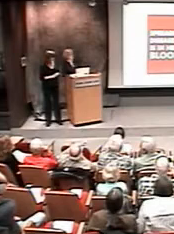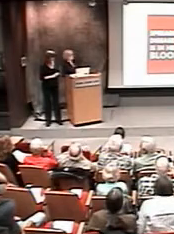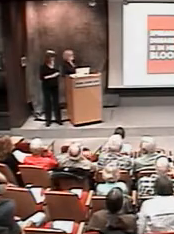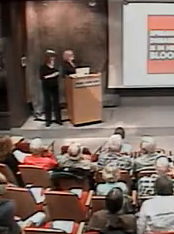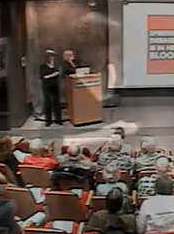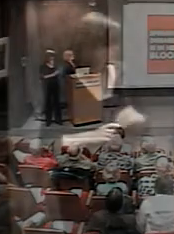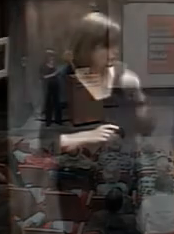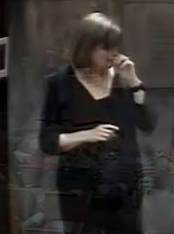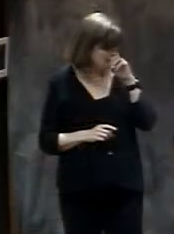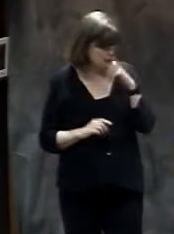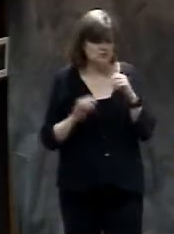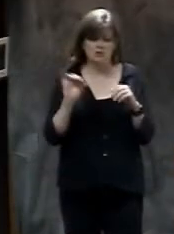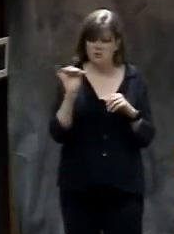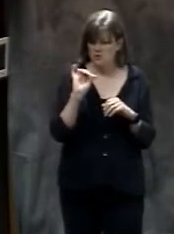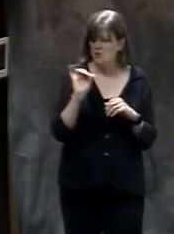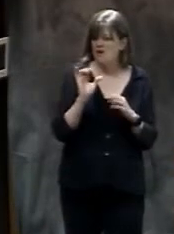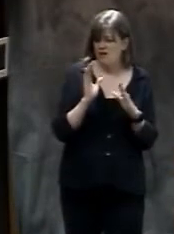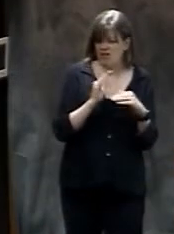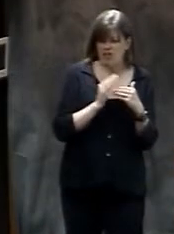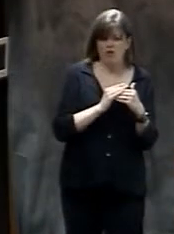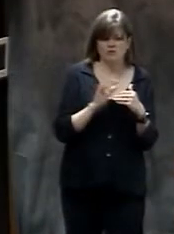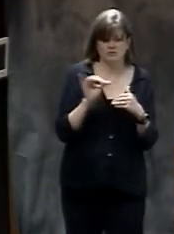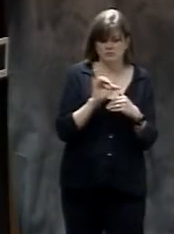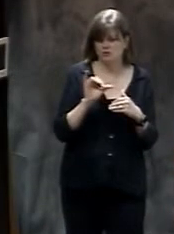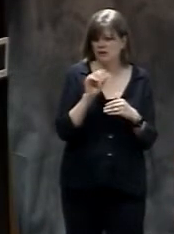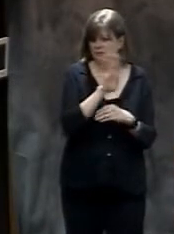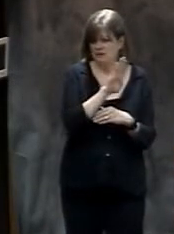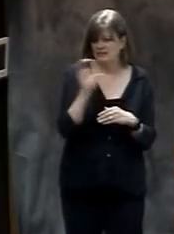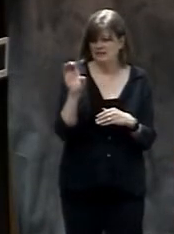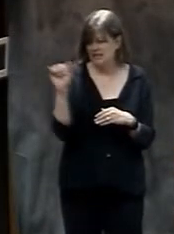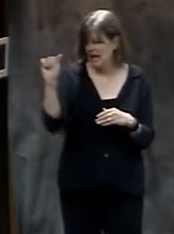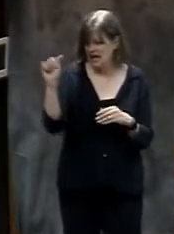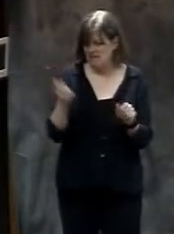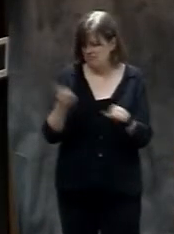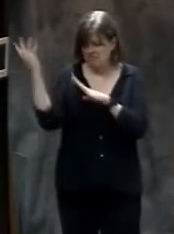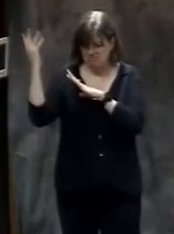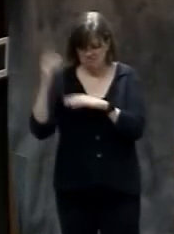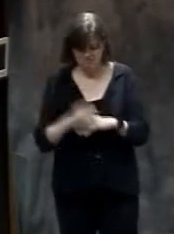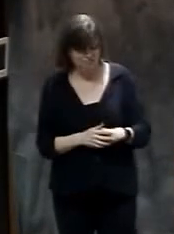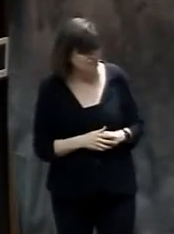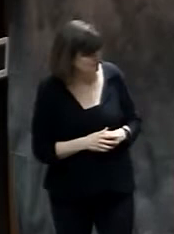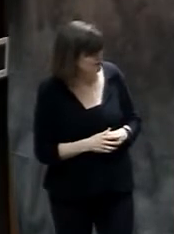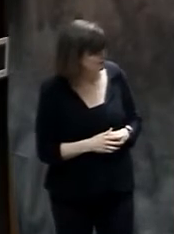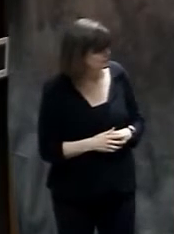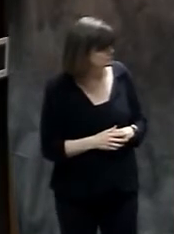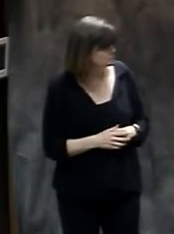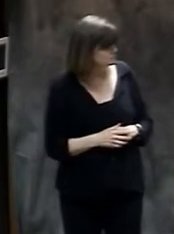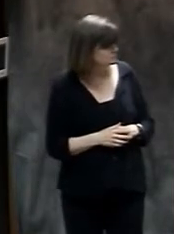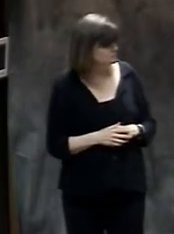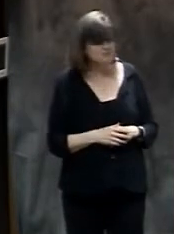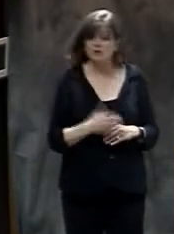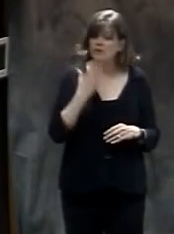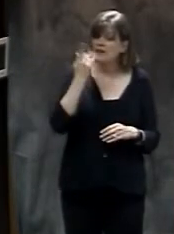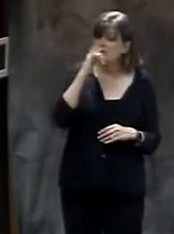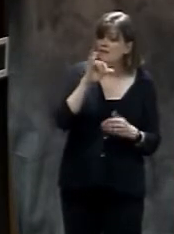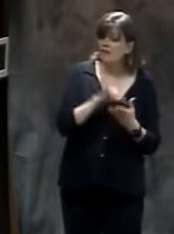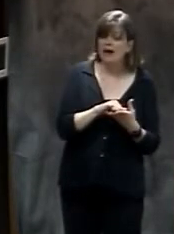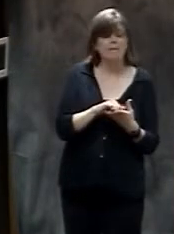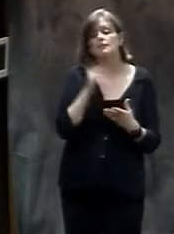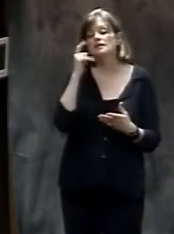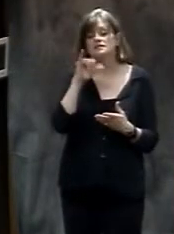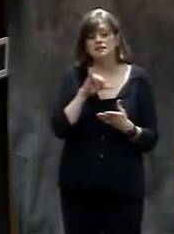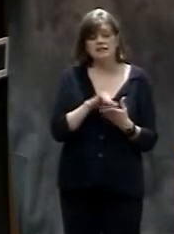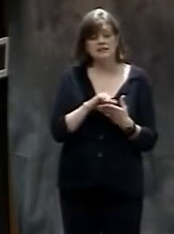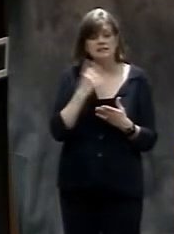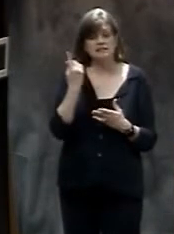Okay, so it's pretty close between B and C. A's out. All right. So I'd like to thank you for that, because this is